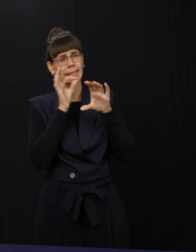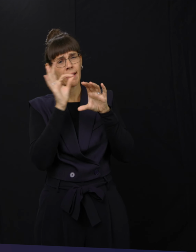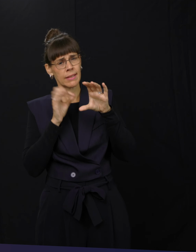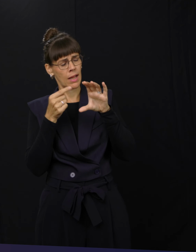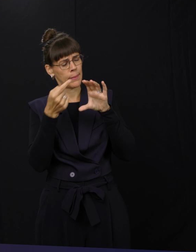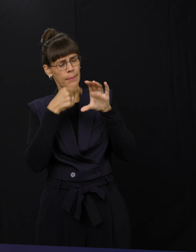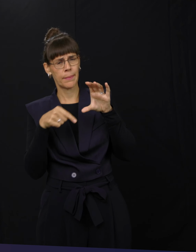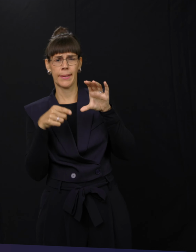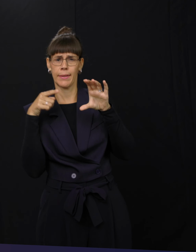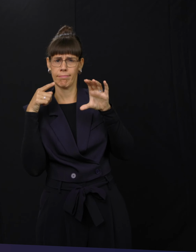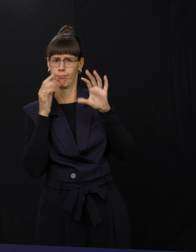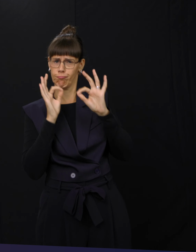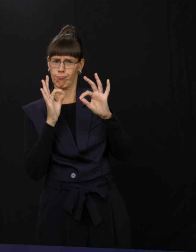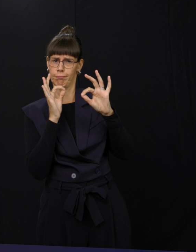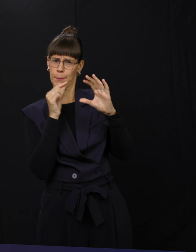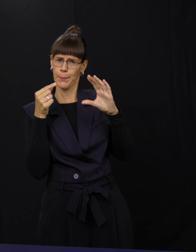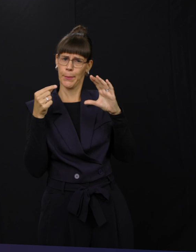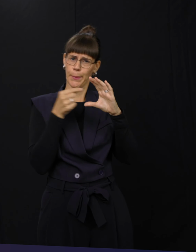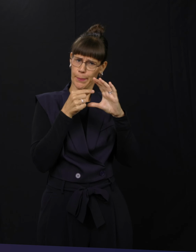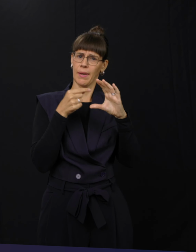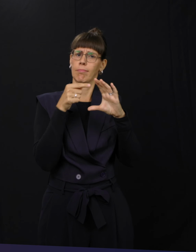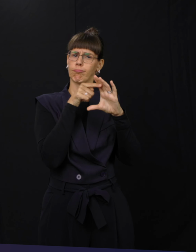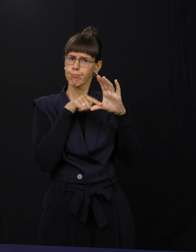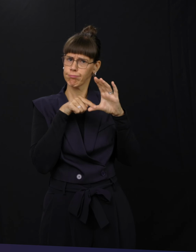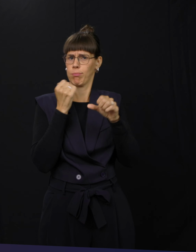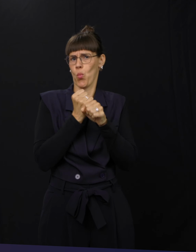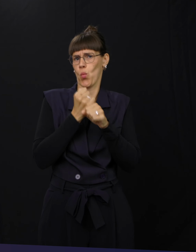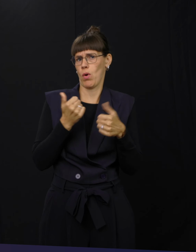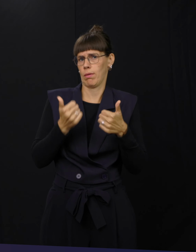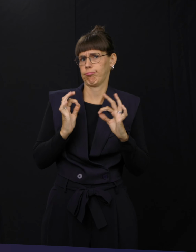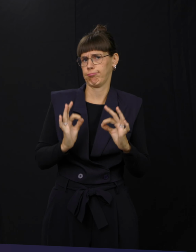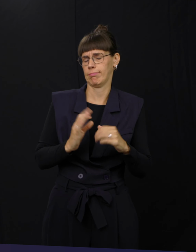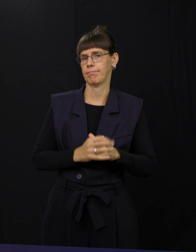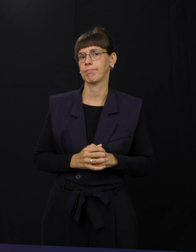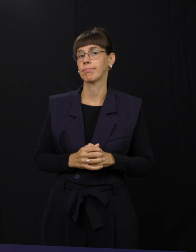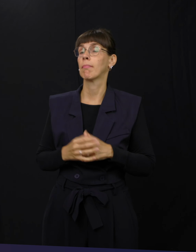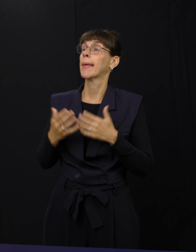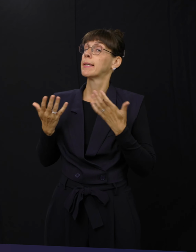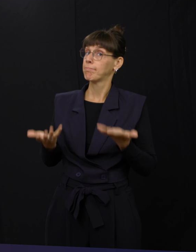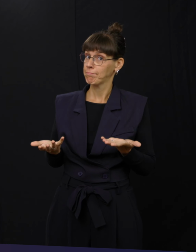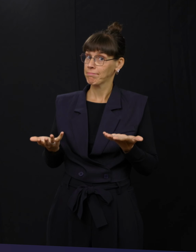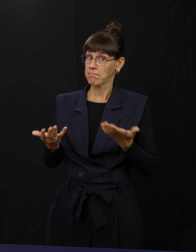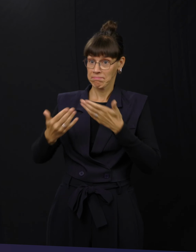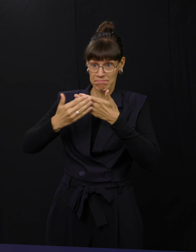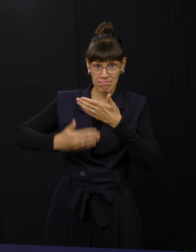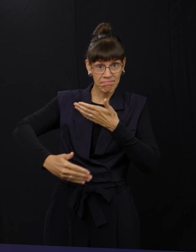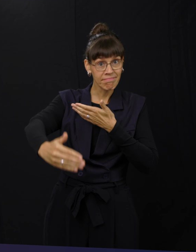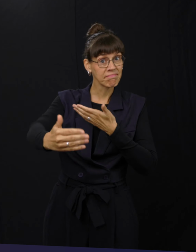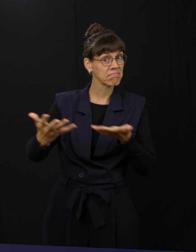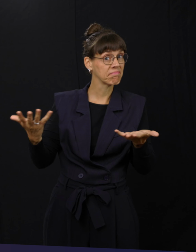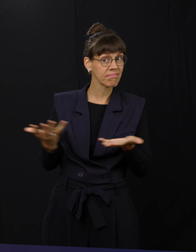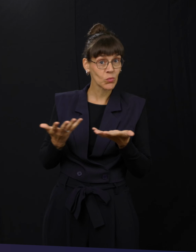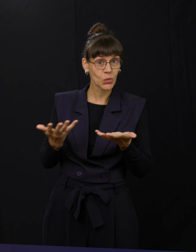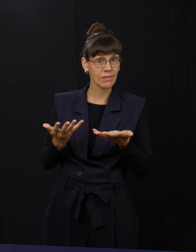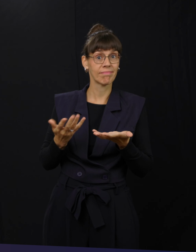and acts where it should do its trick. Right. So how long will it take for